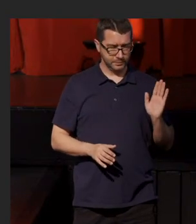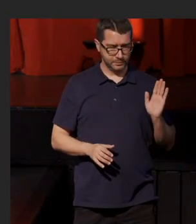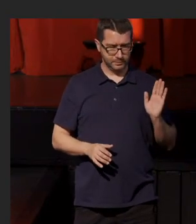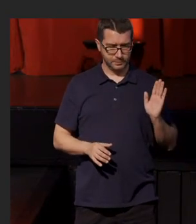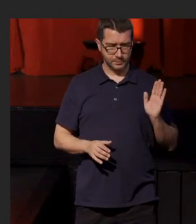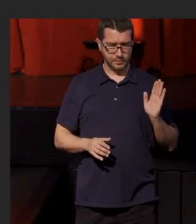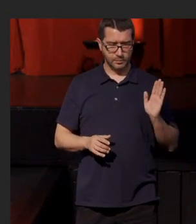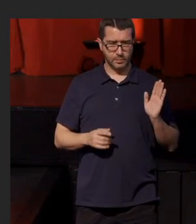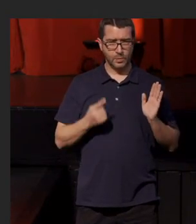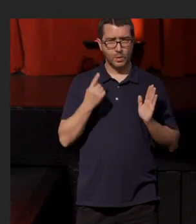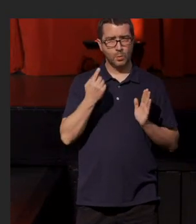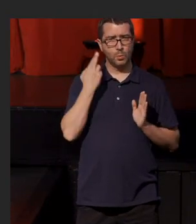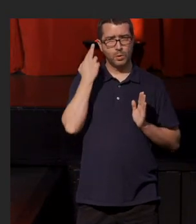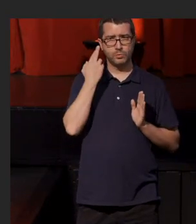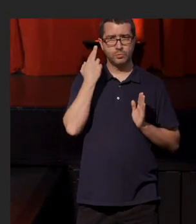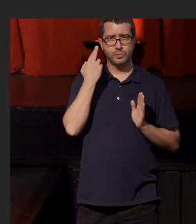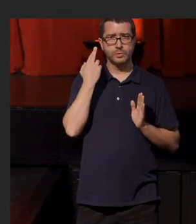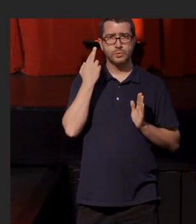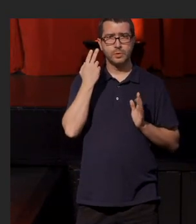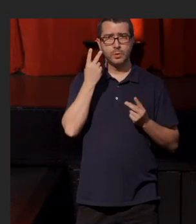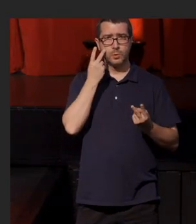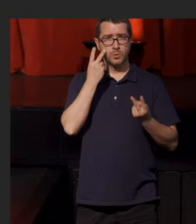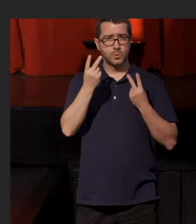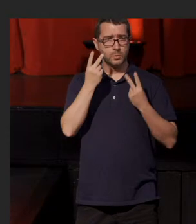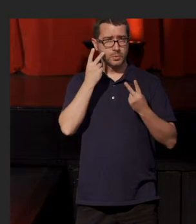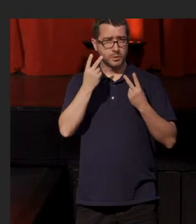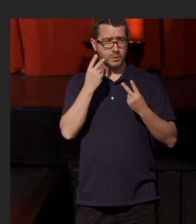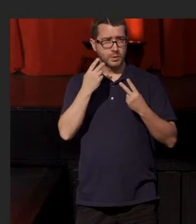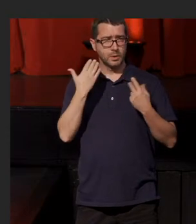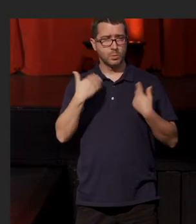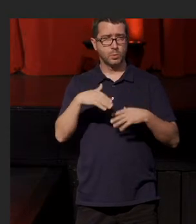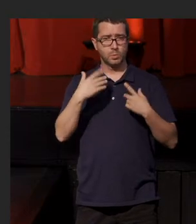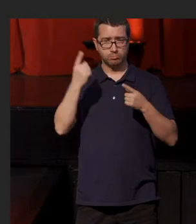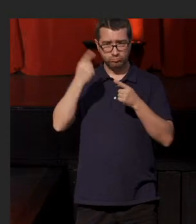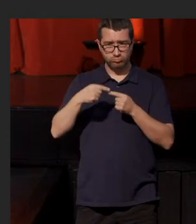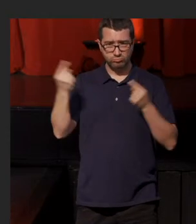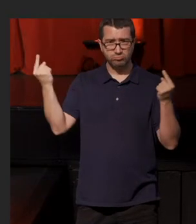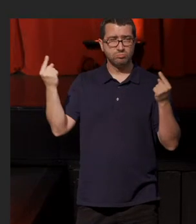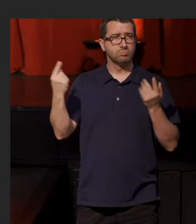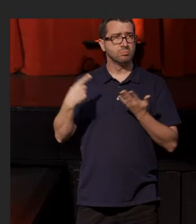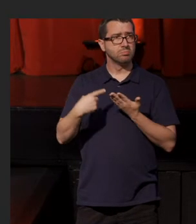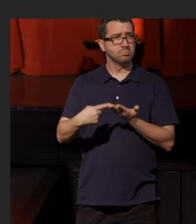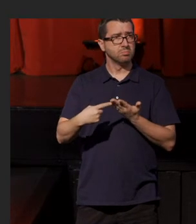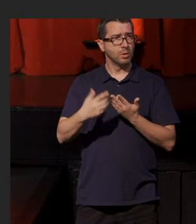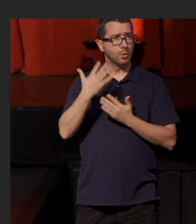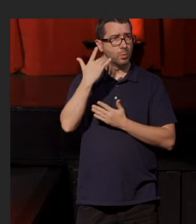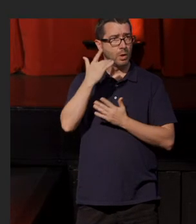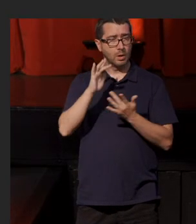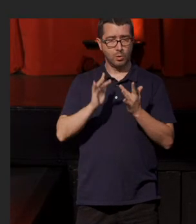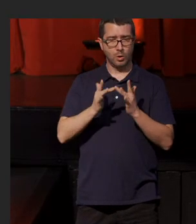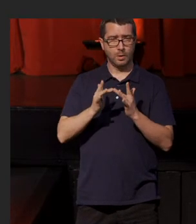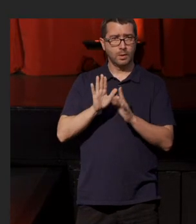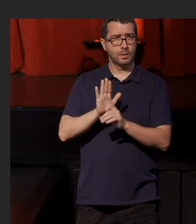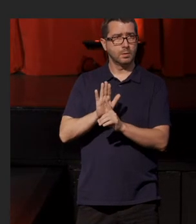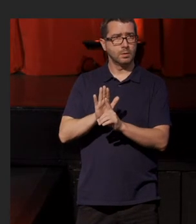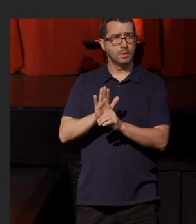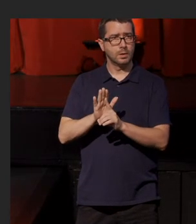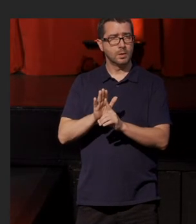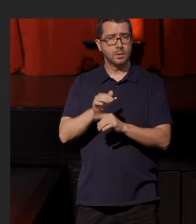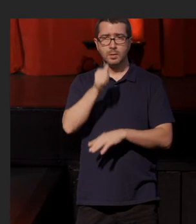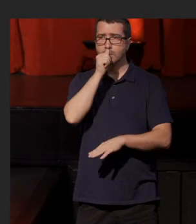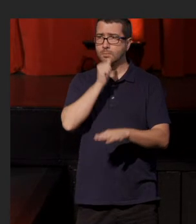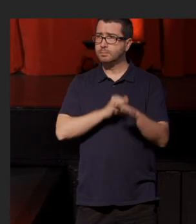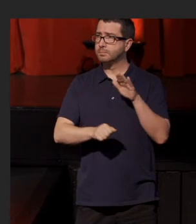One of the reasons that we've seen an increase in uncivil discourse is the capacity online to be anonymous